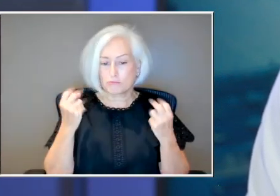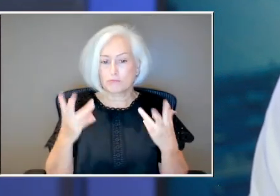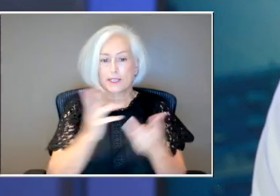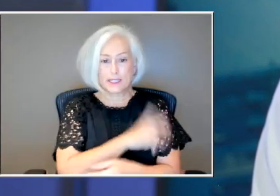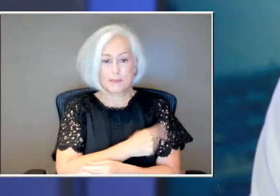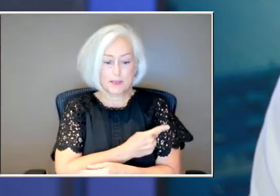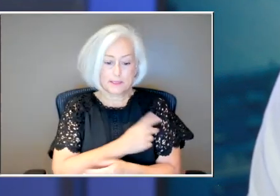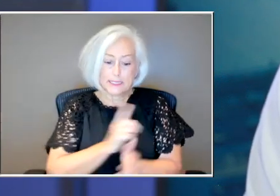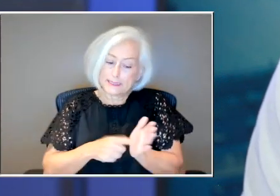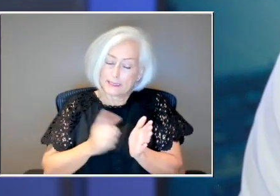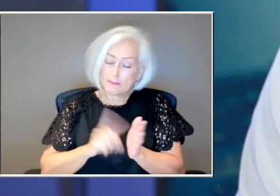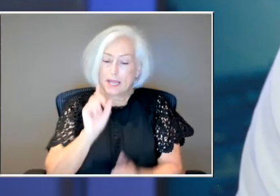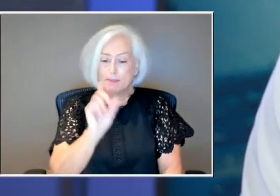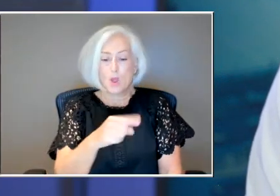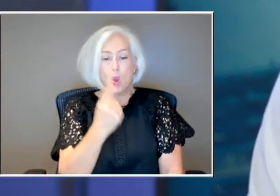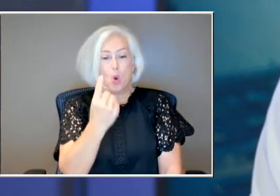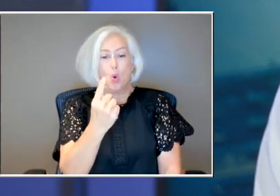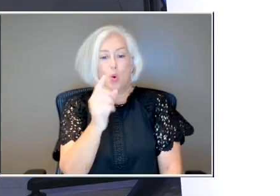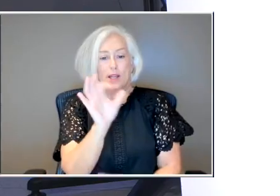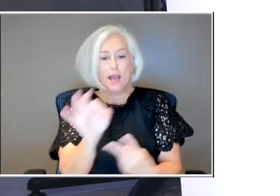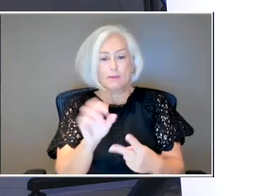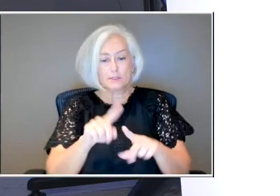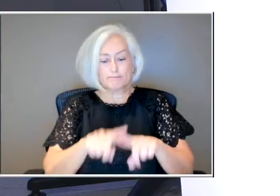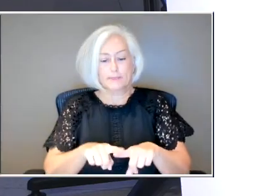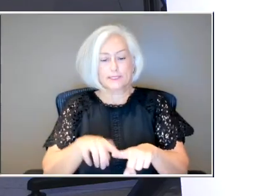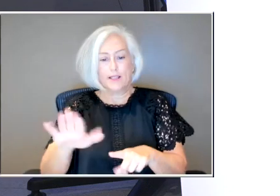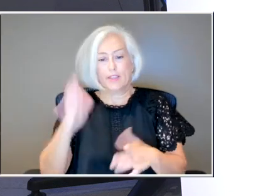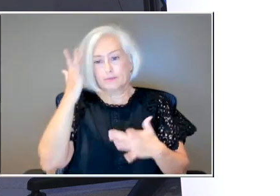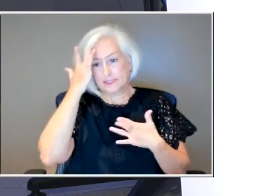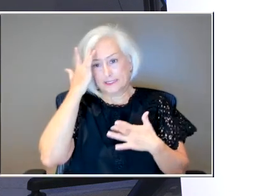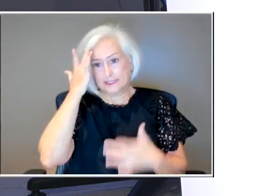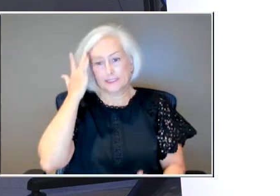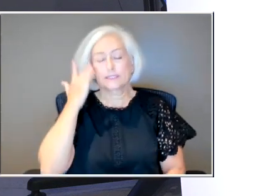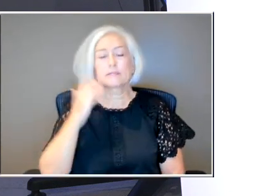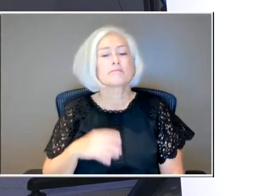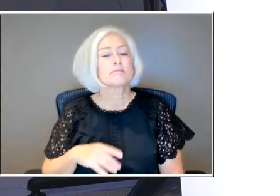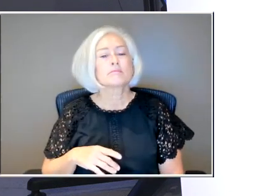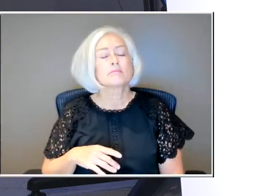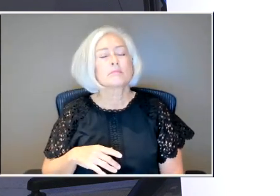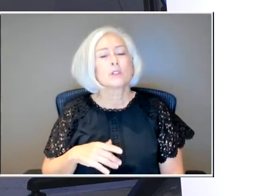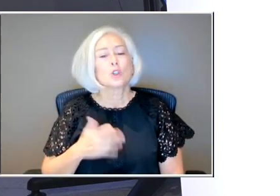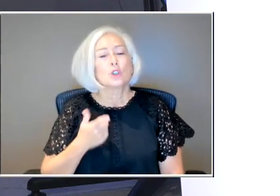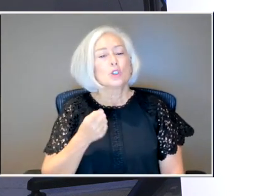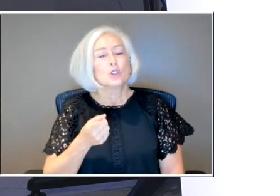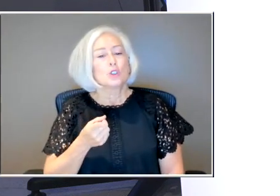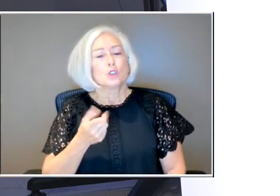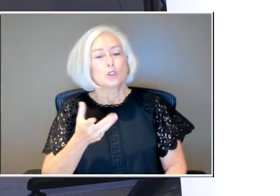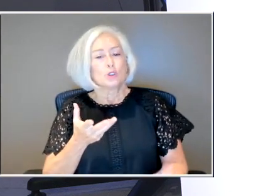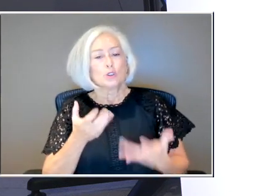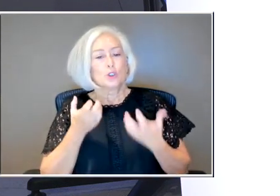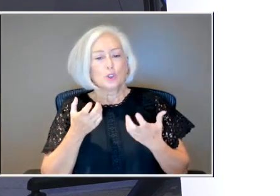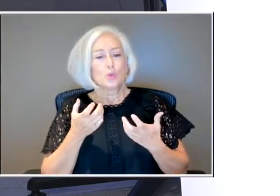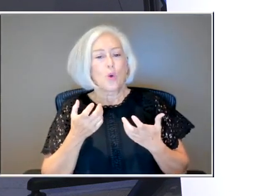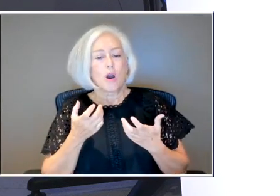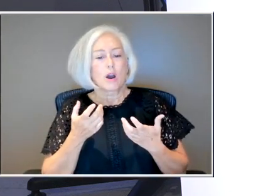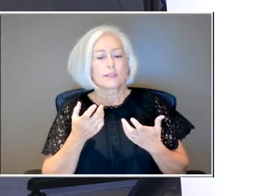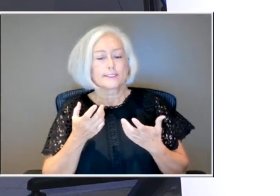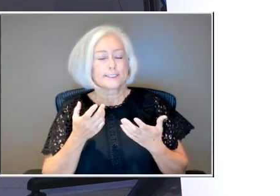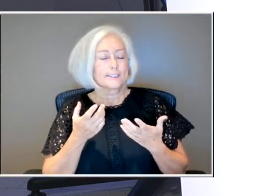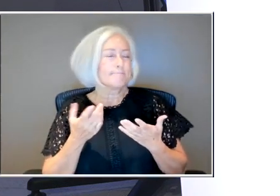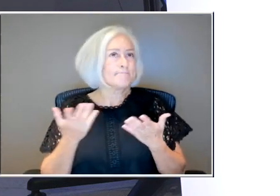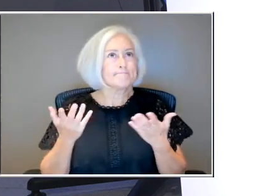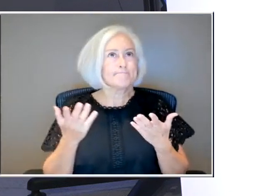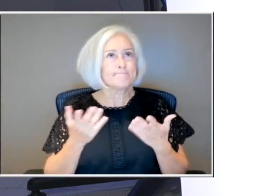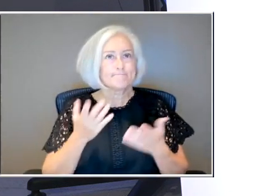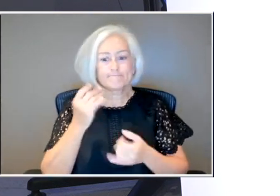option based on their level of disease. Dr. Findley, what do you want the big takeaway from this conversation to be? Now that we're talking more about it, Sure.